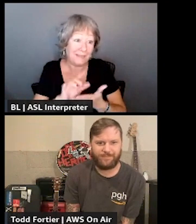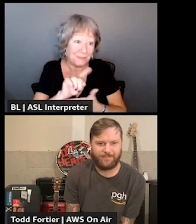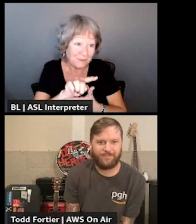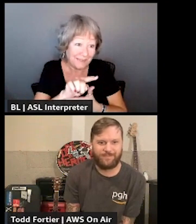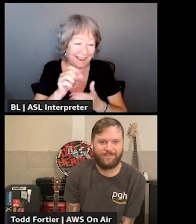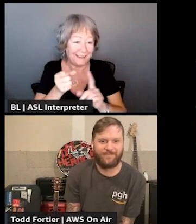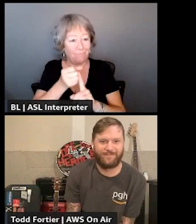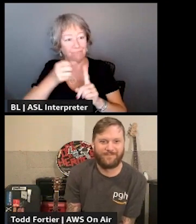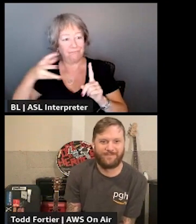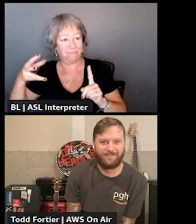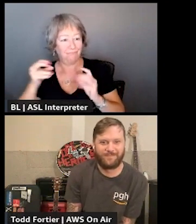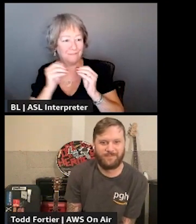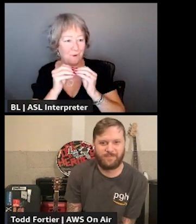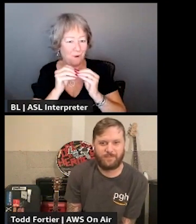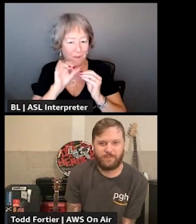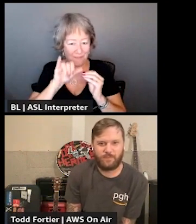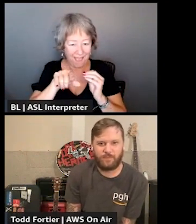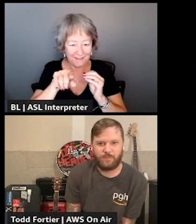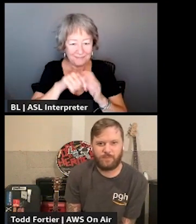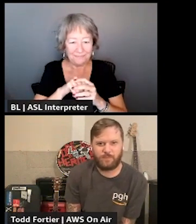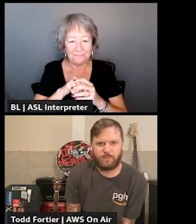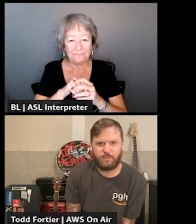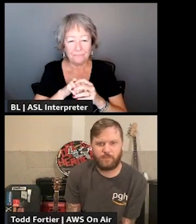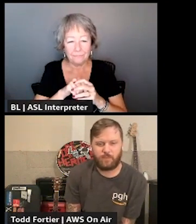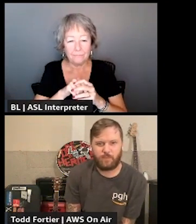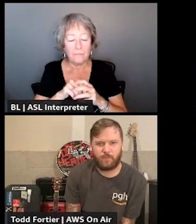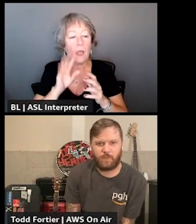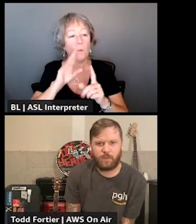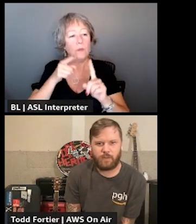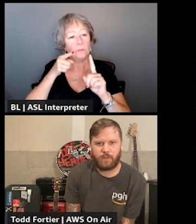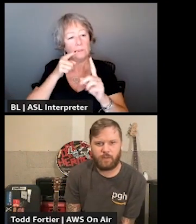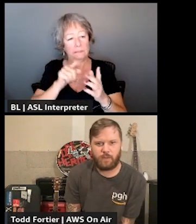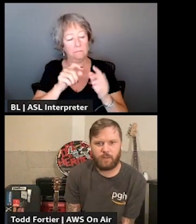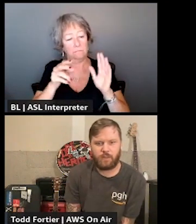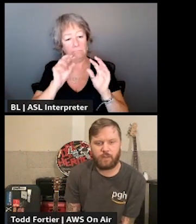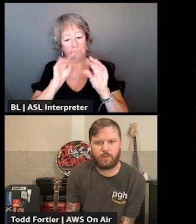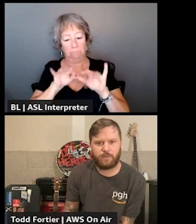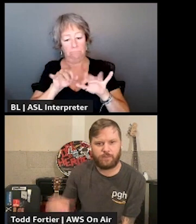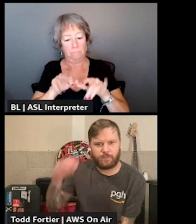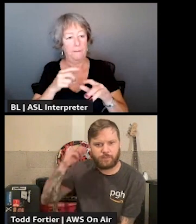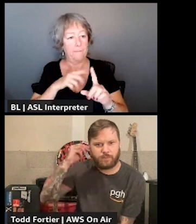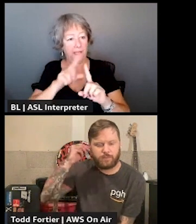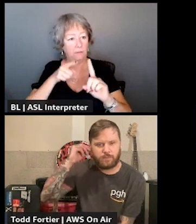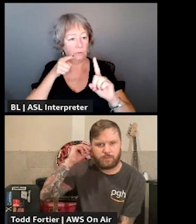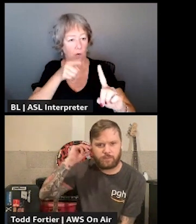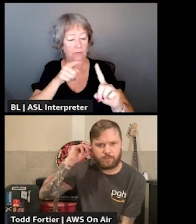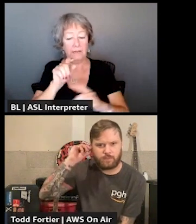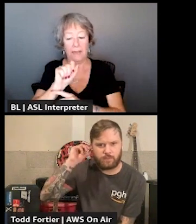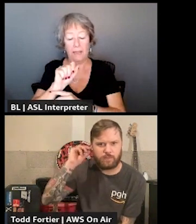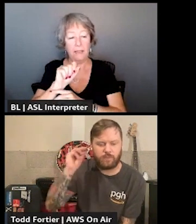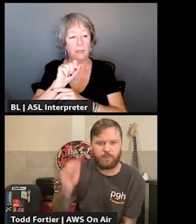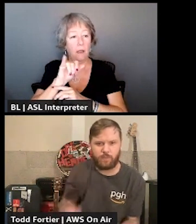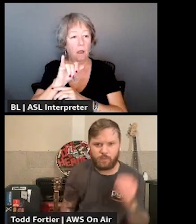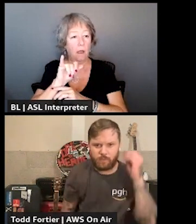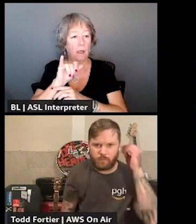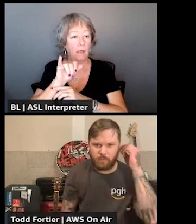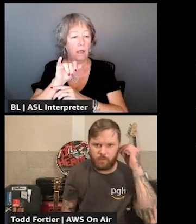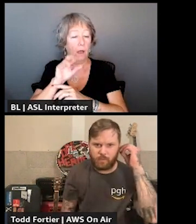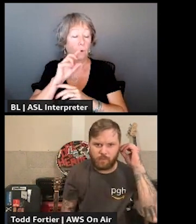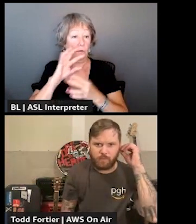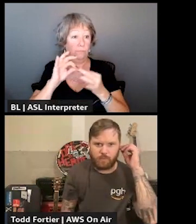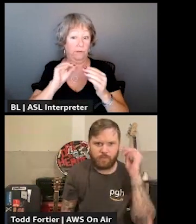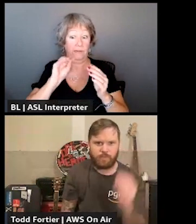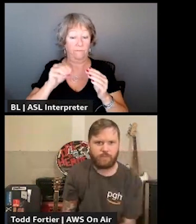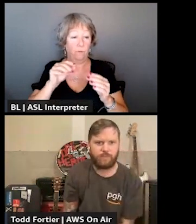definitely go into that. Then I'm going to specify my target, which is going to be the AWS On Air database. I can do a prefix